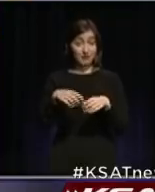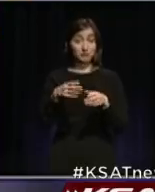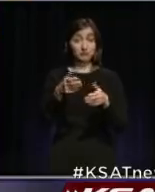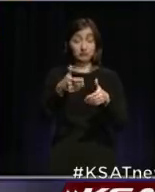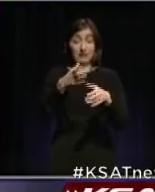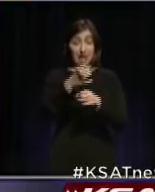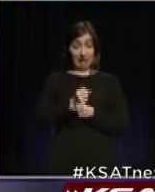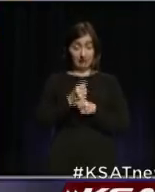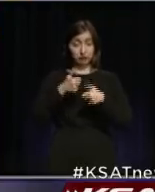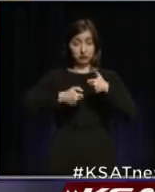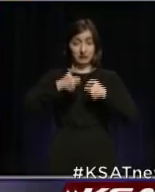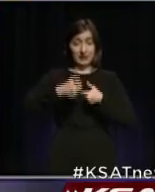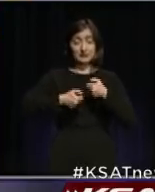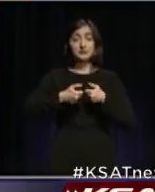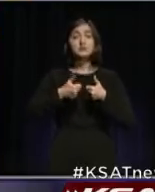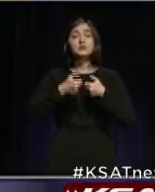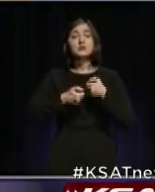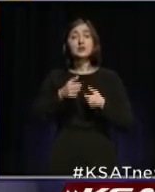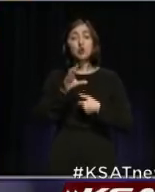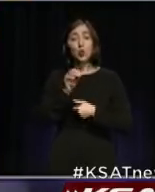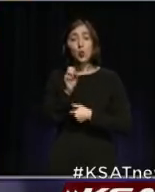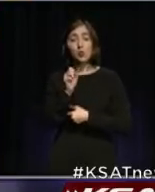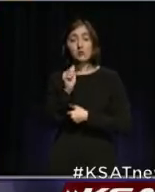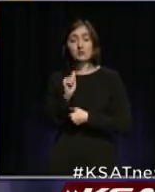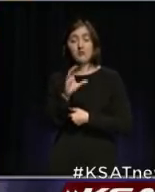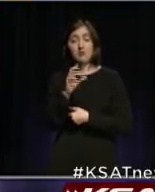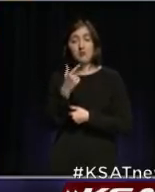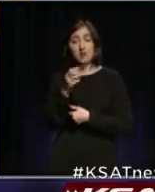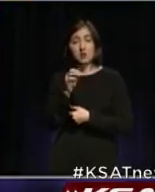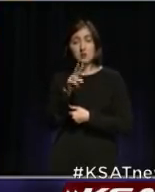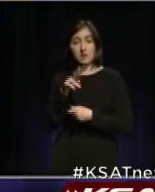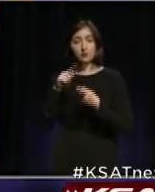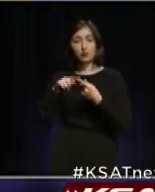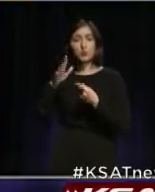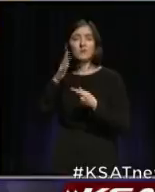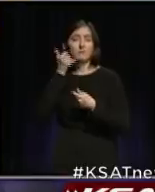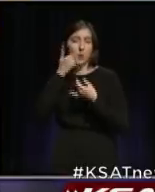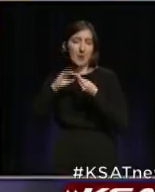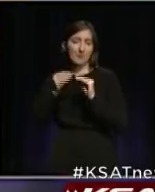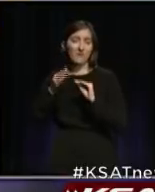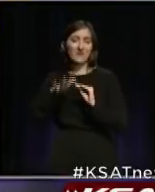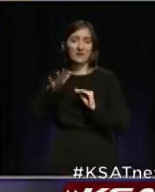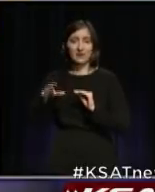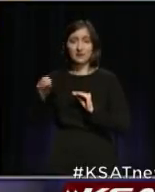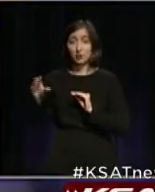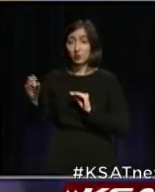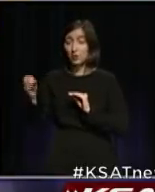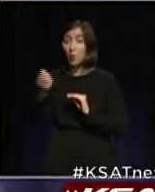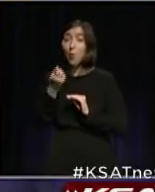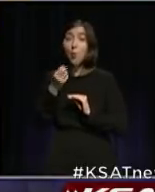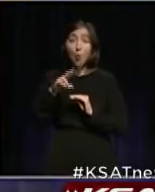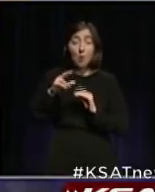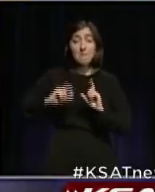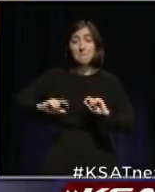by texting COSAGOV to 55000. You can also get the latest on our fight against this pandemic by going to